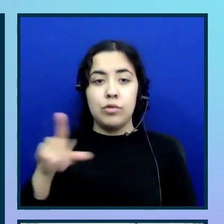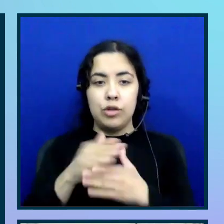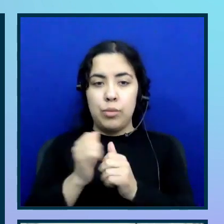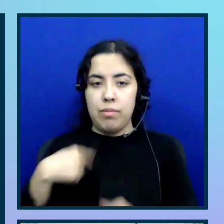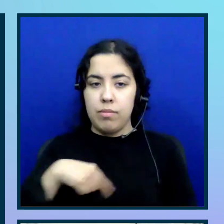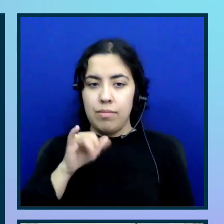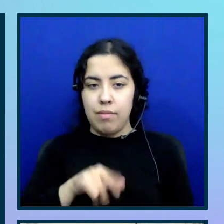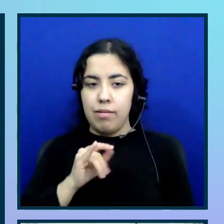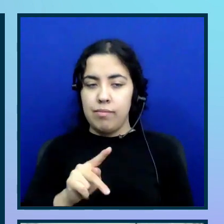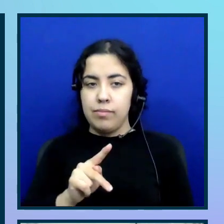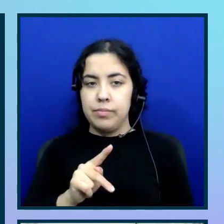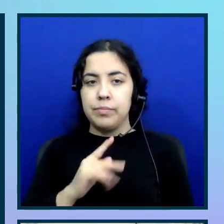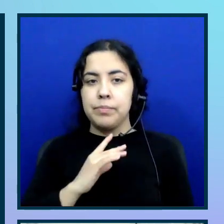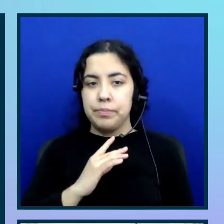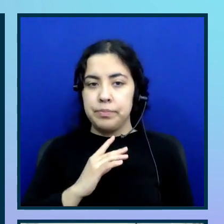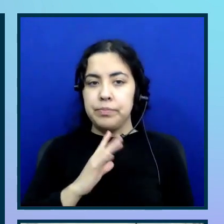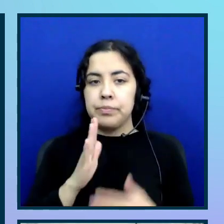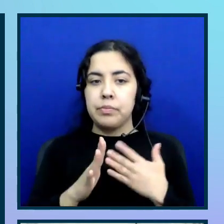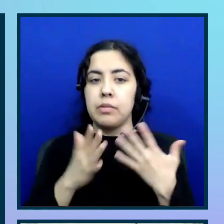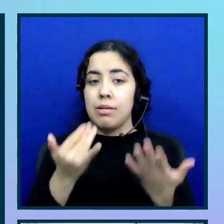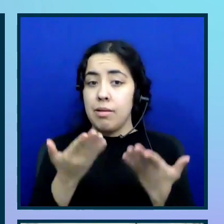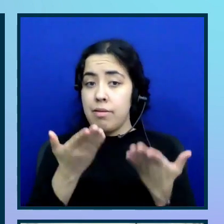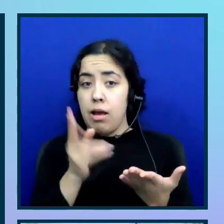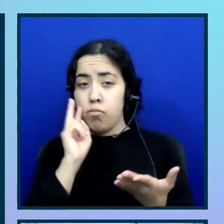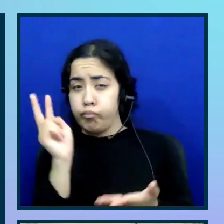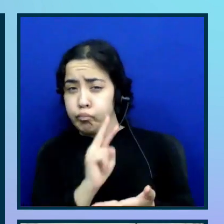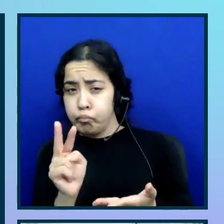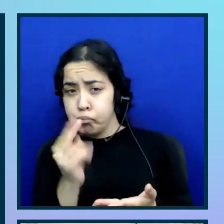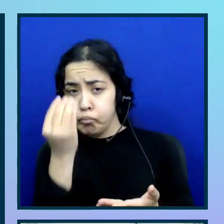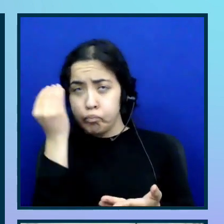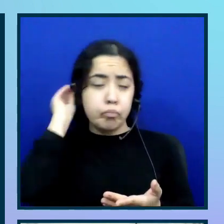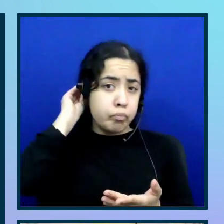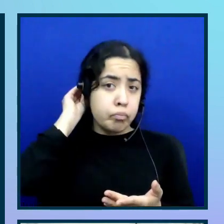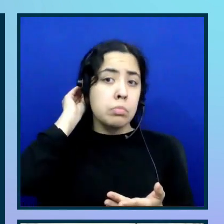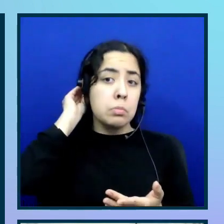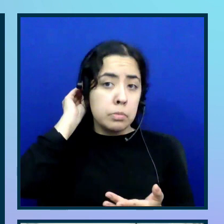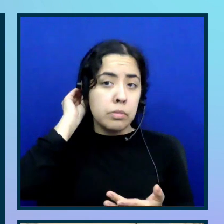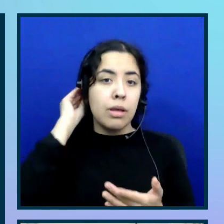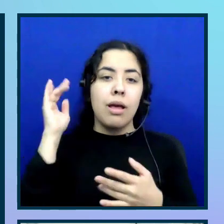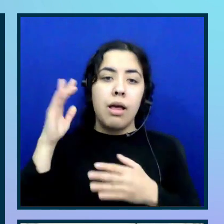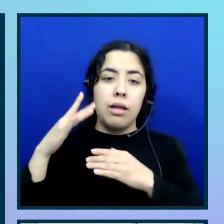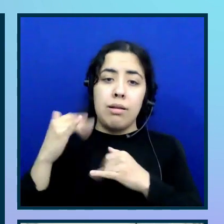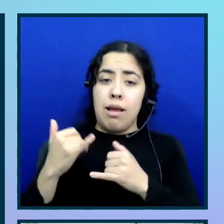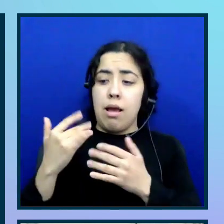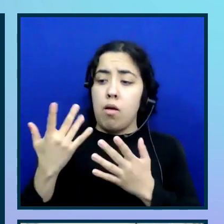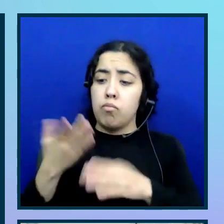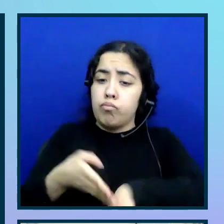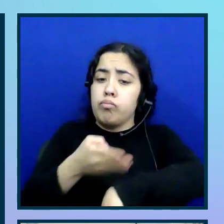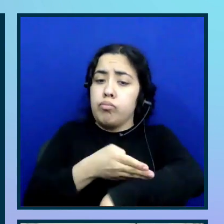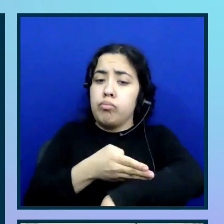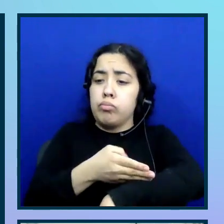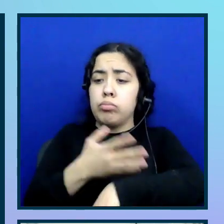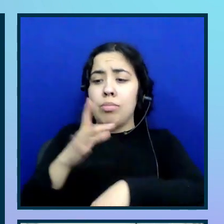us. So with this in mind, we've gotten up to 80%, but that's not